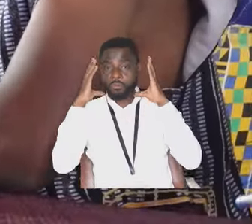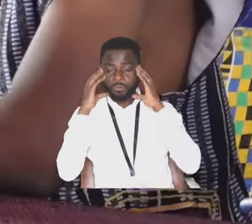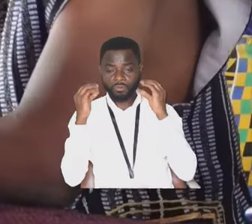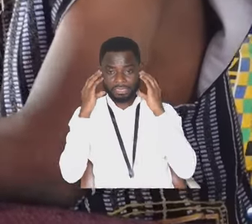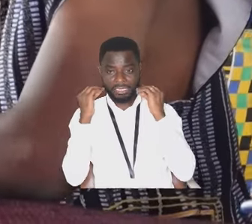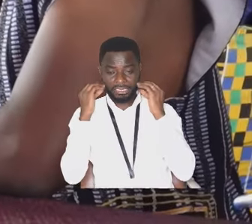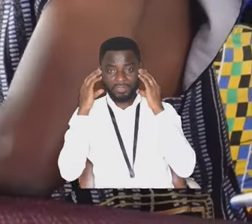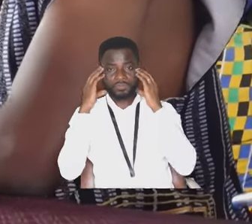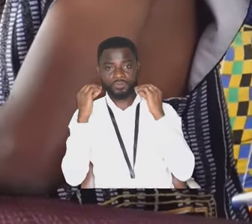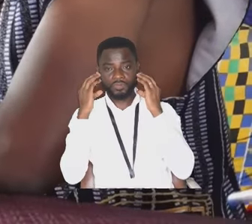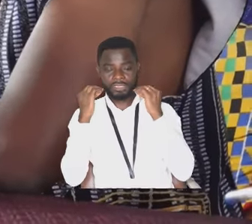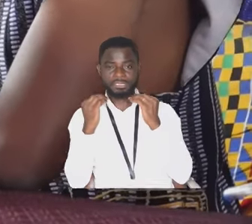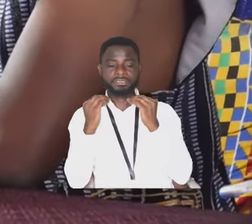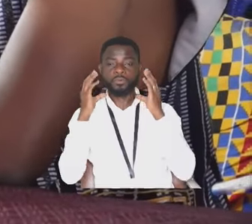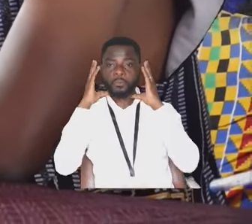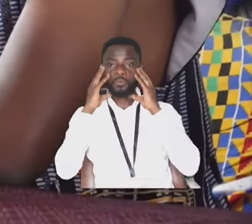Moses